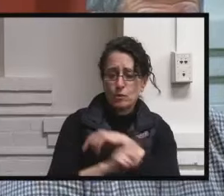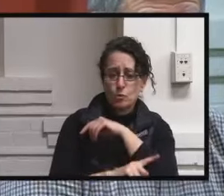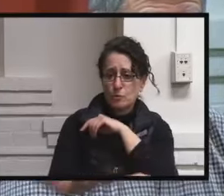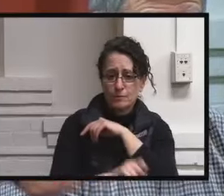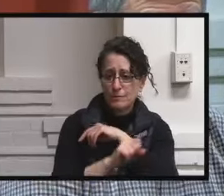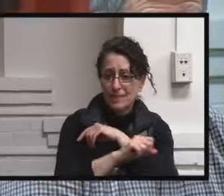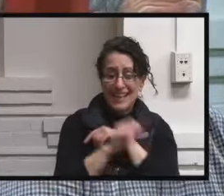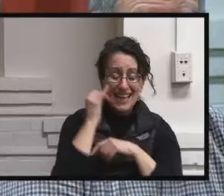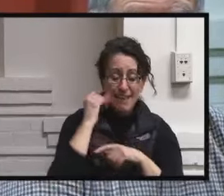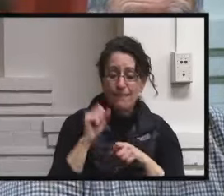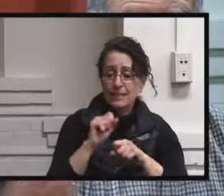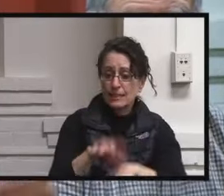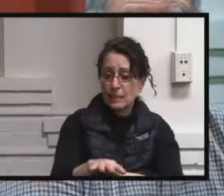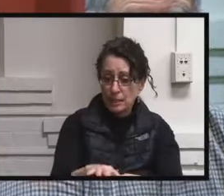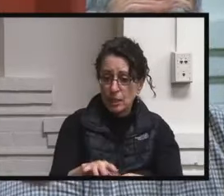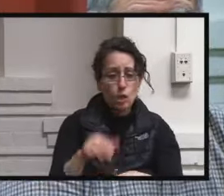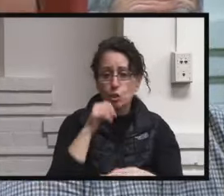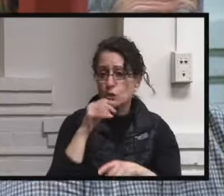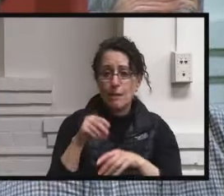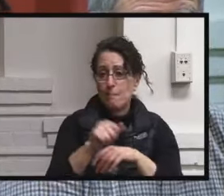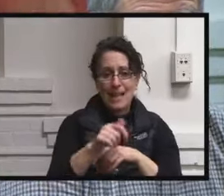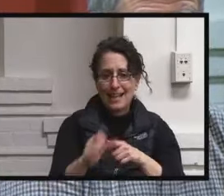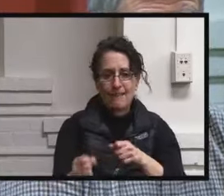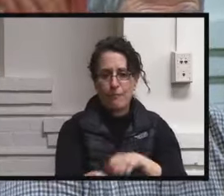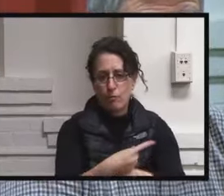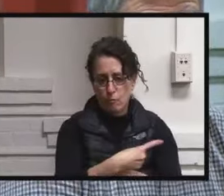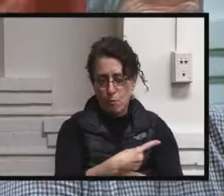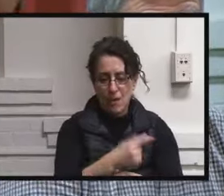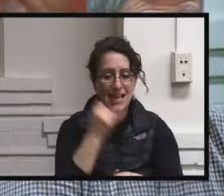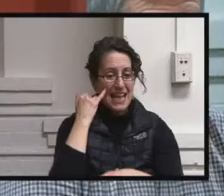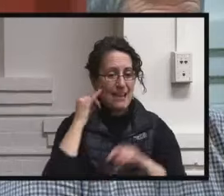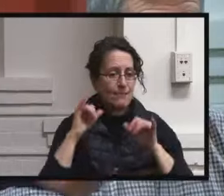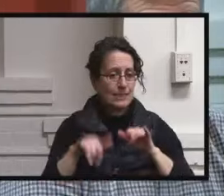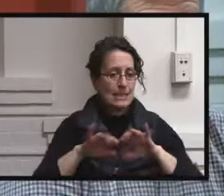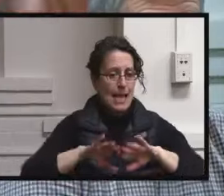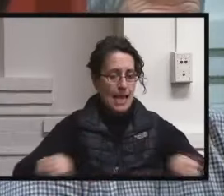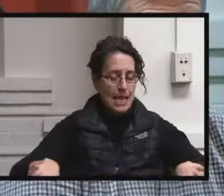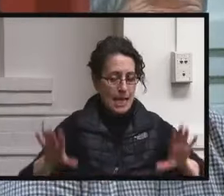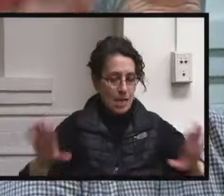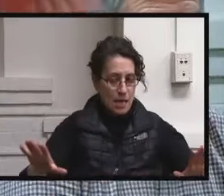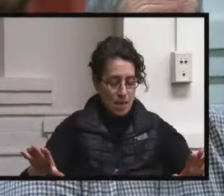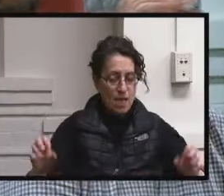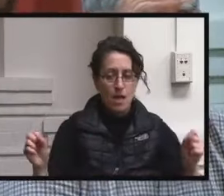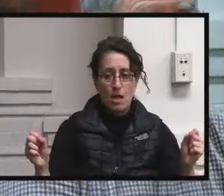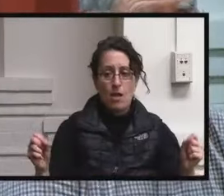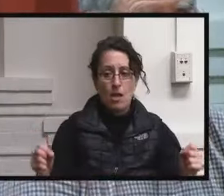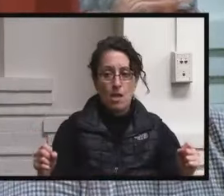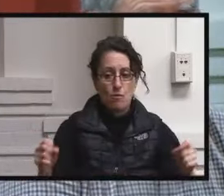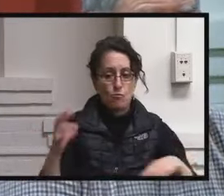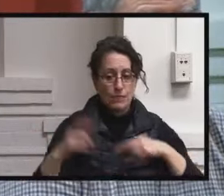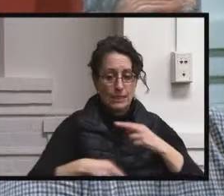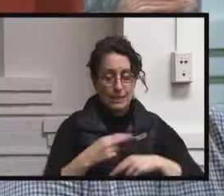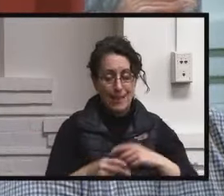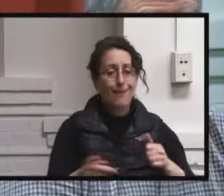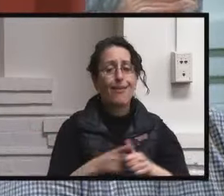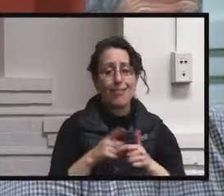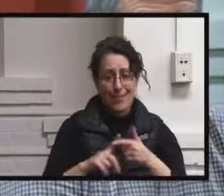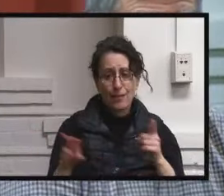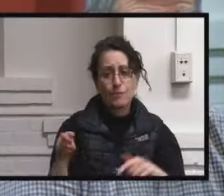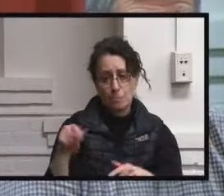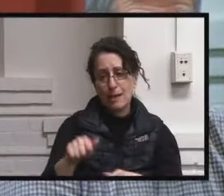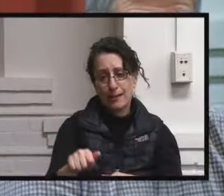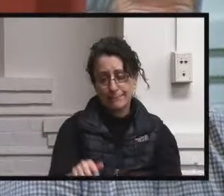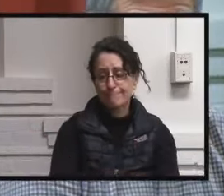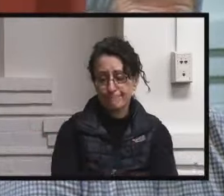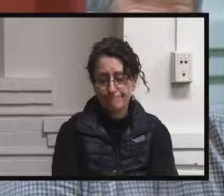stream. If they stay dual stream, now you're paying for it to be thrown away because you belong to the district. Thank